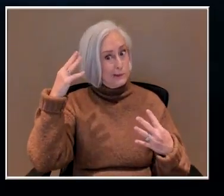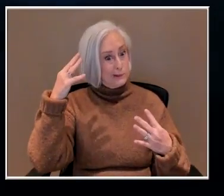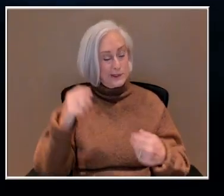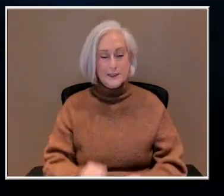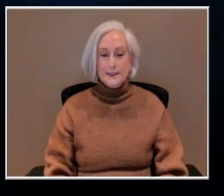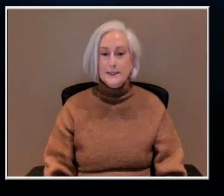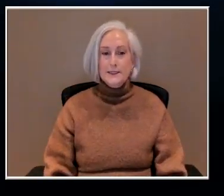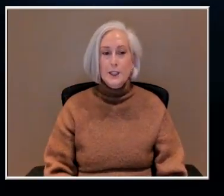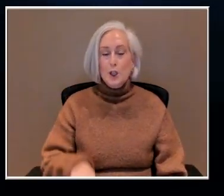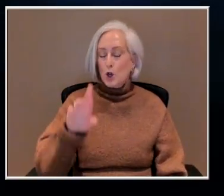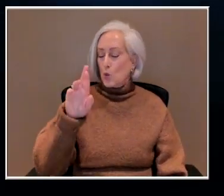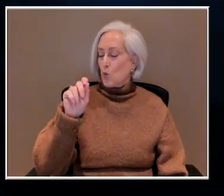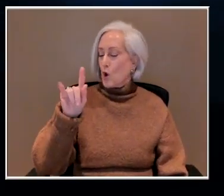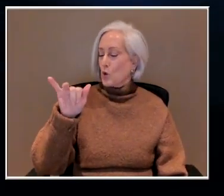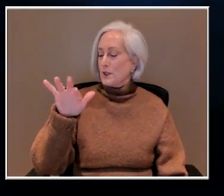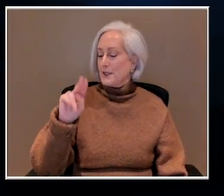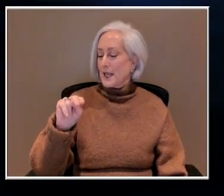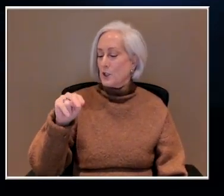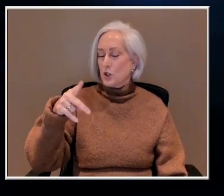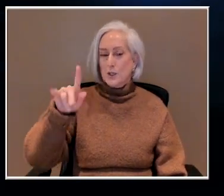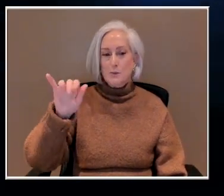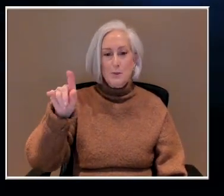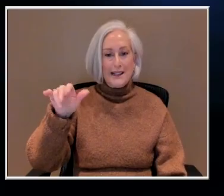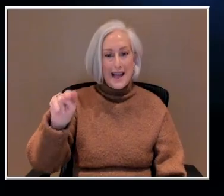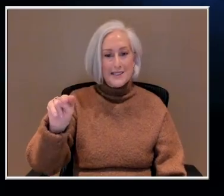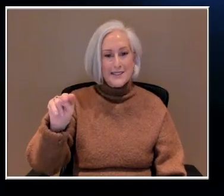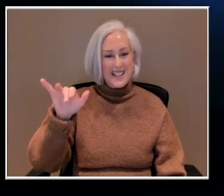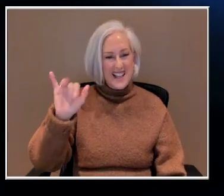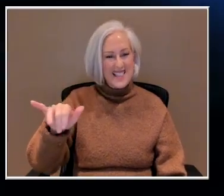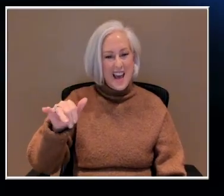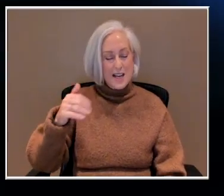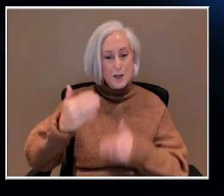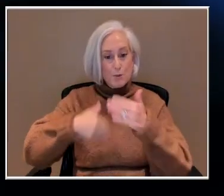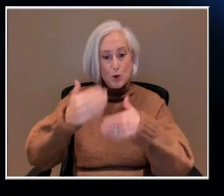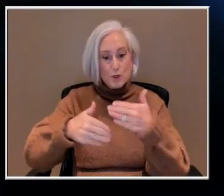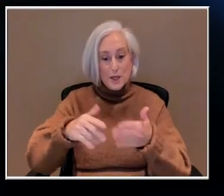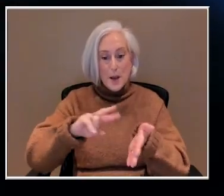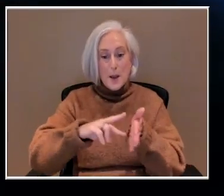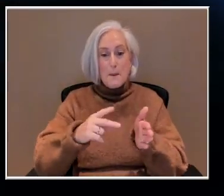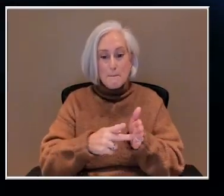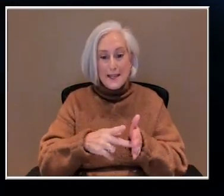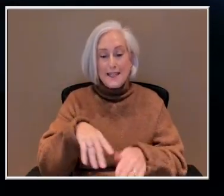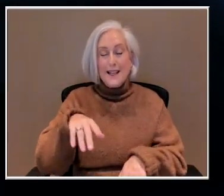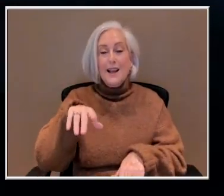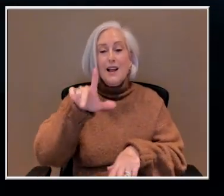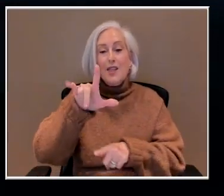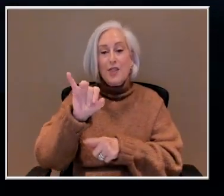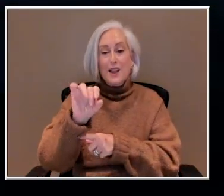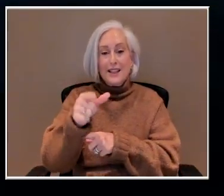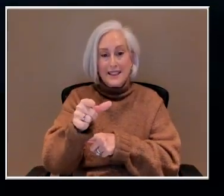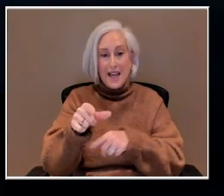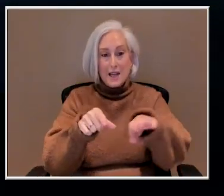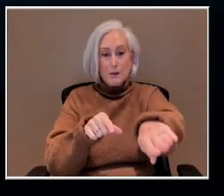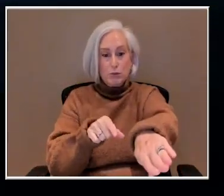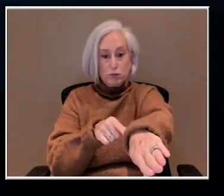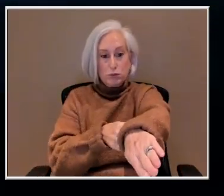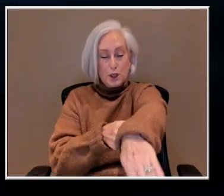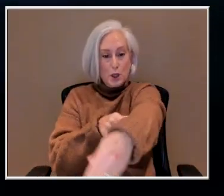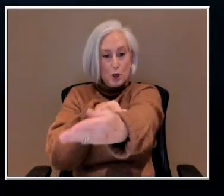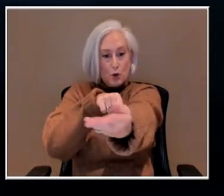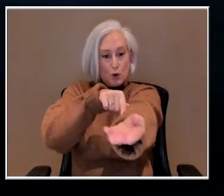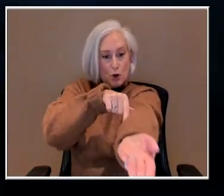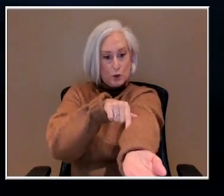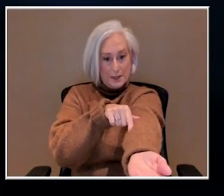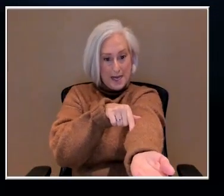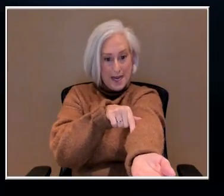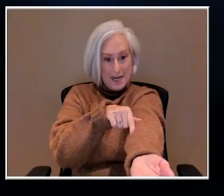rotationplasty, a complex procedure that involves rotating the lower leg 180 degrees and moving it